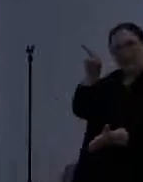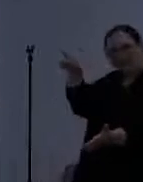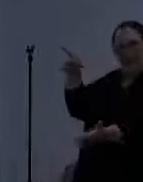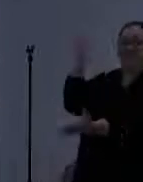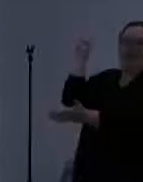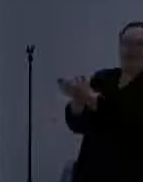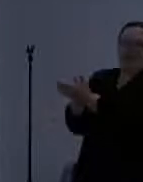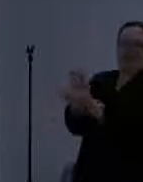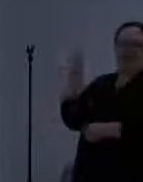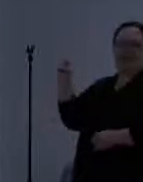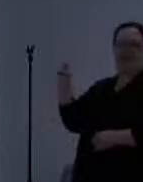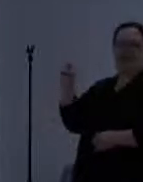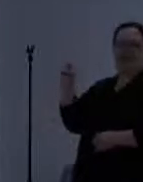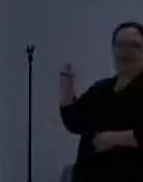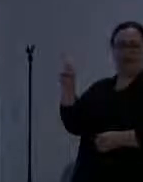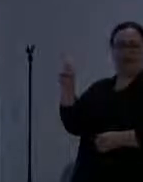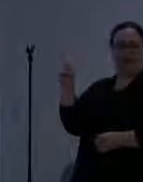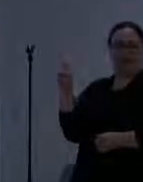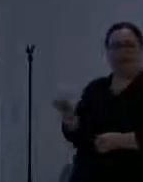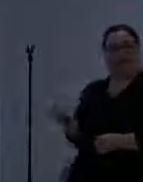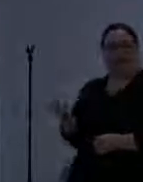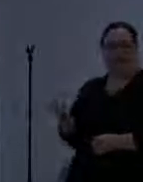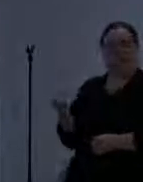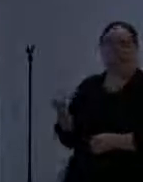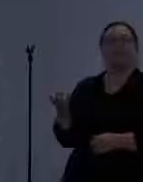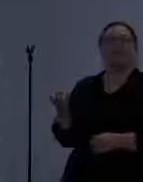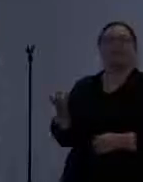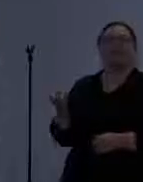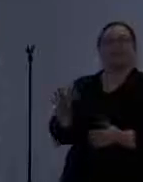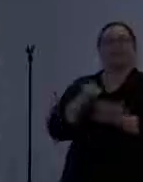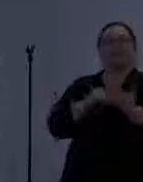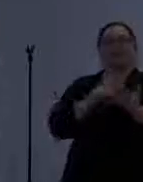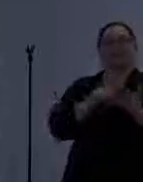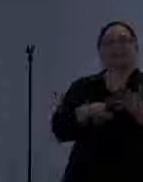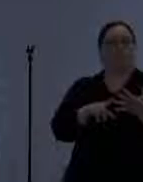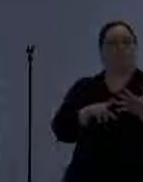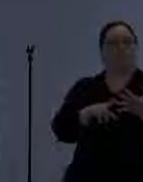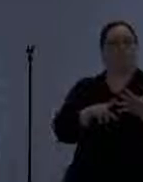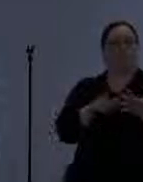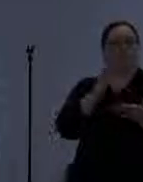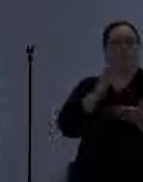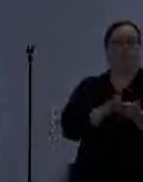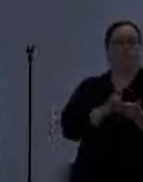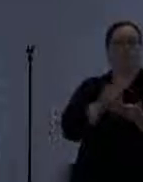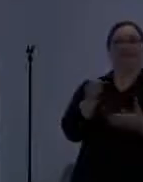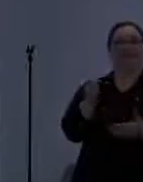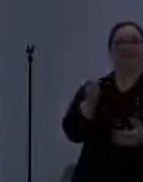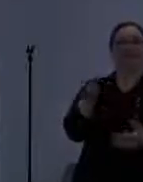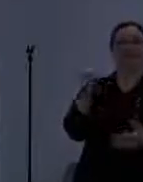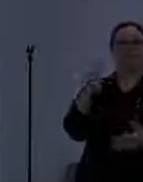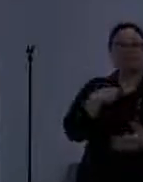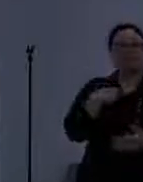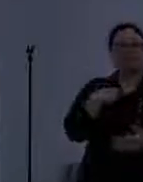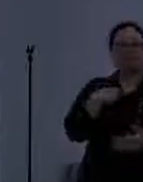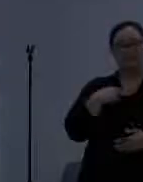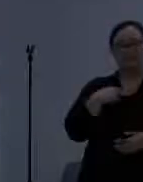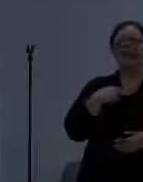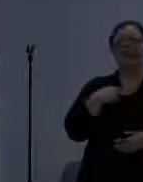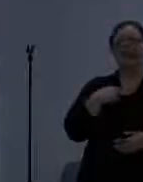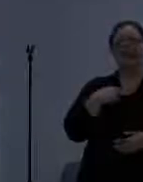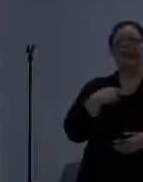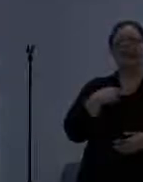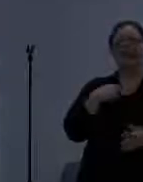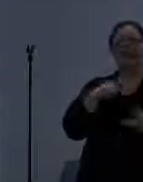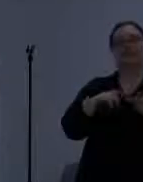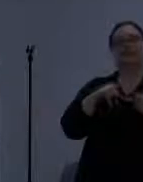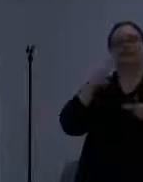that people need to work. So, yeah, it's very disappointing to think that